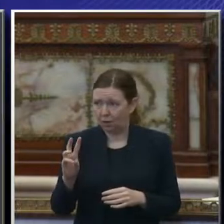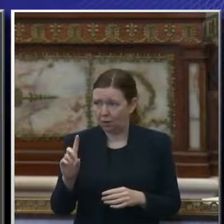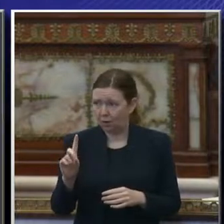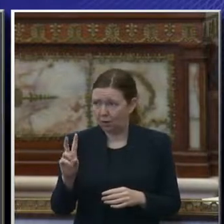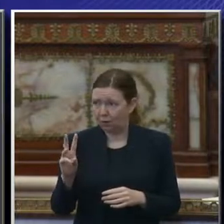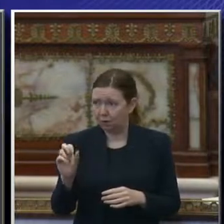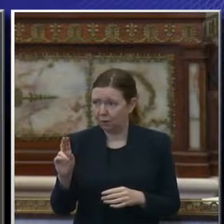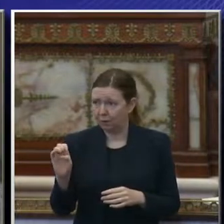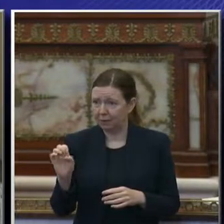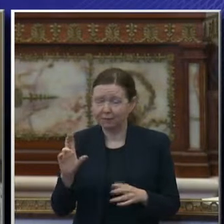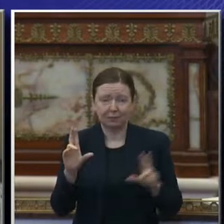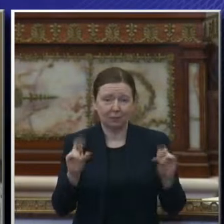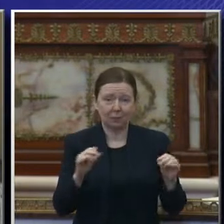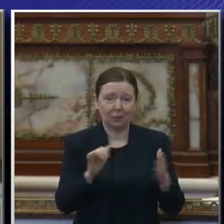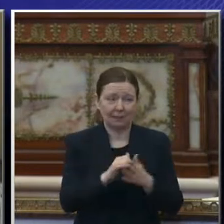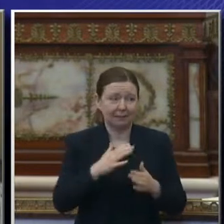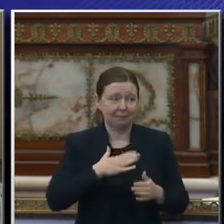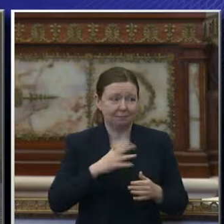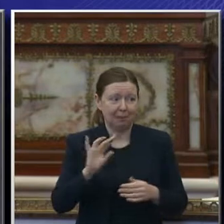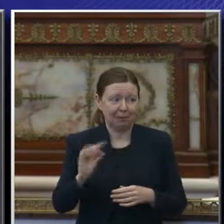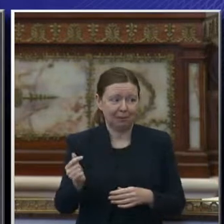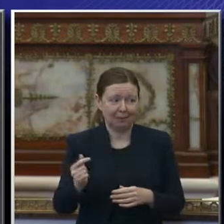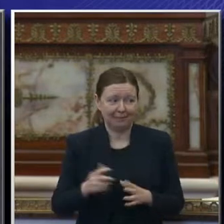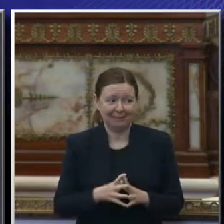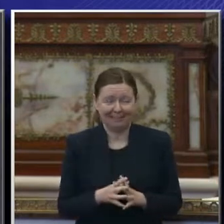Dwayne? No. No, that would be my dog.